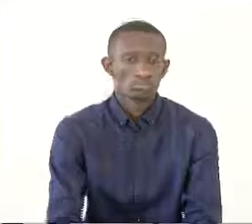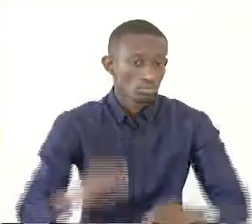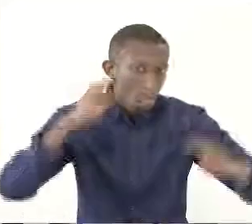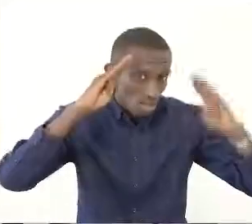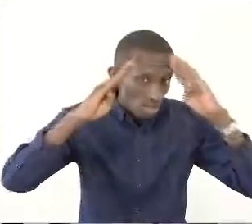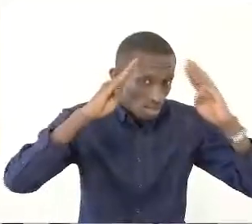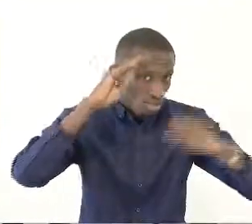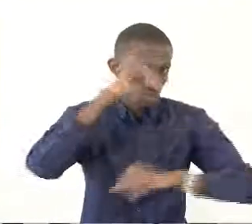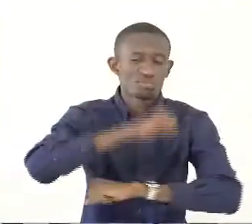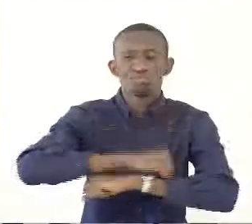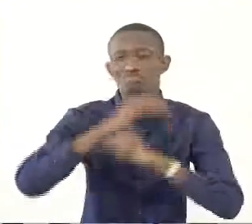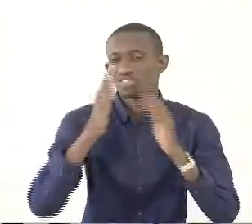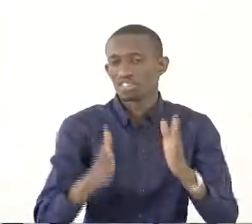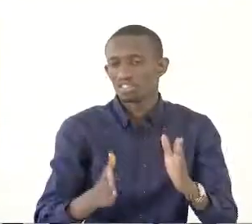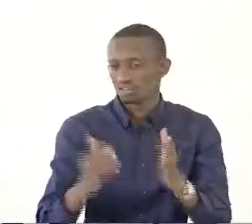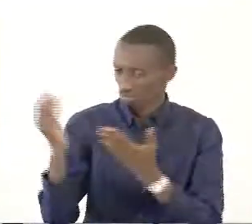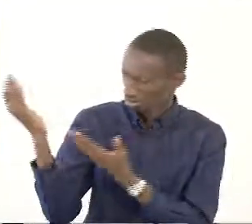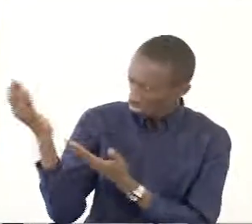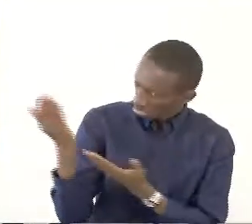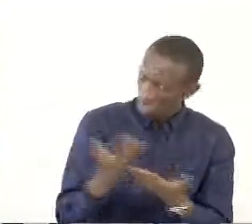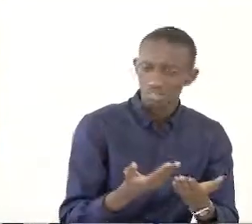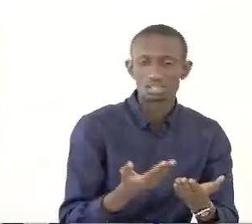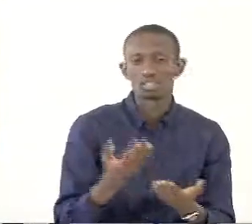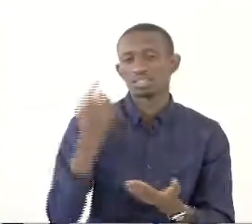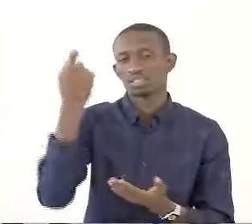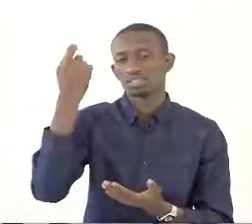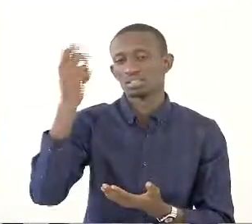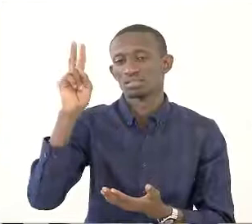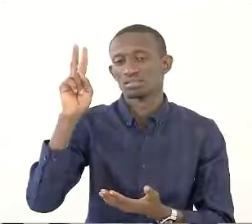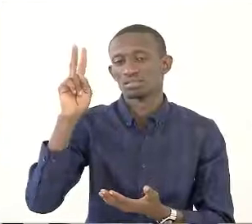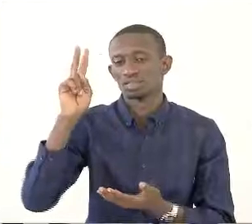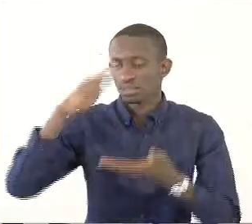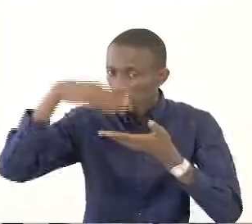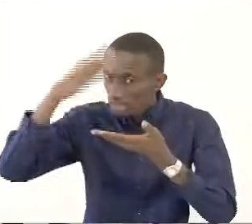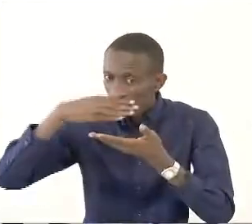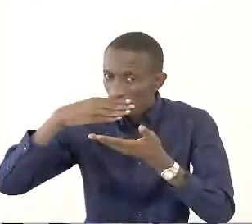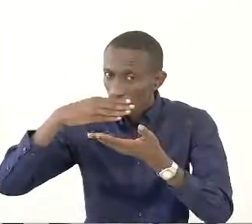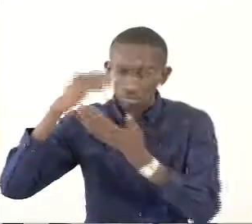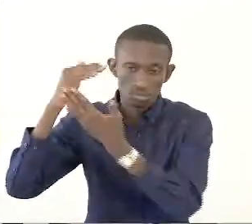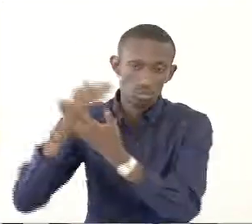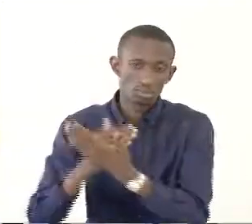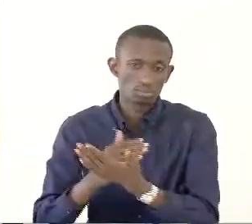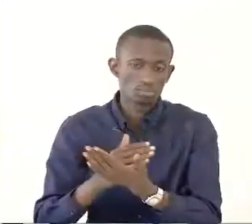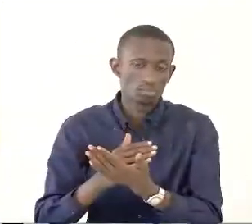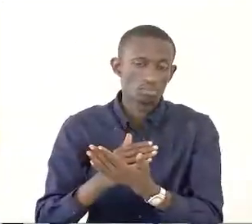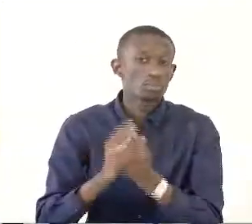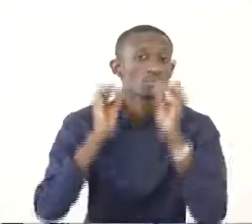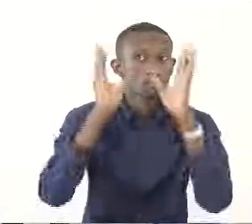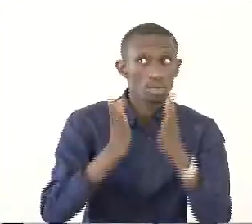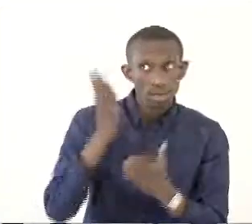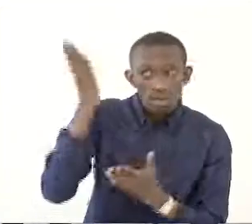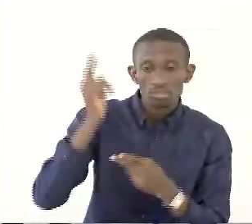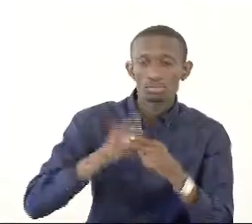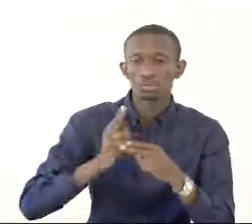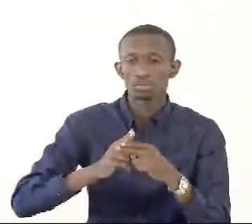Hello students. Welcome again to this TV learning program. My name is teacher Jean-Marie. I hope you see